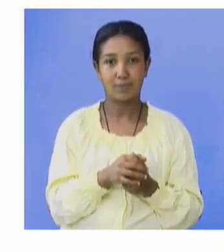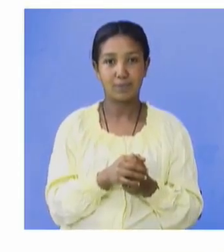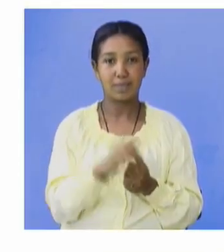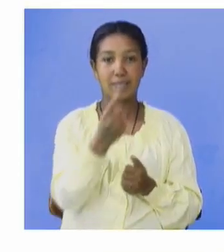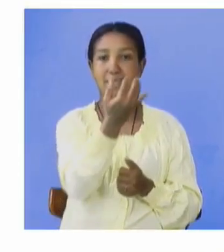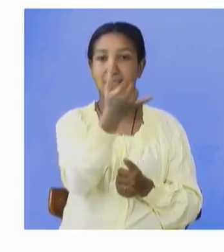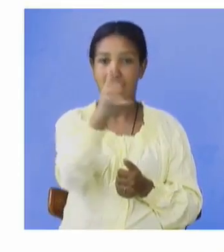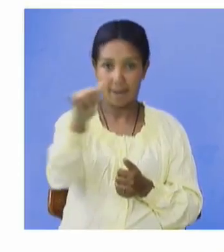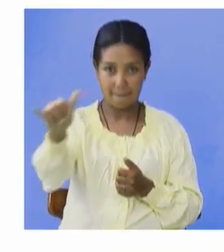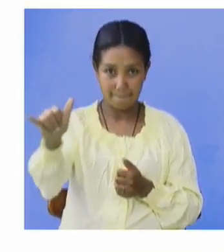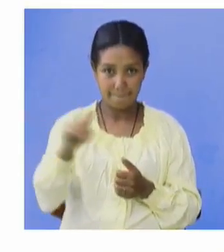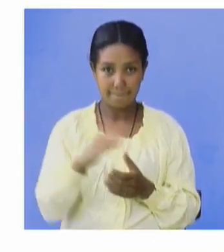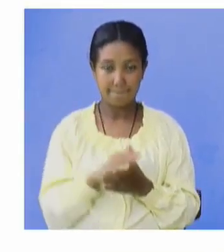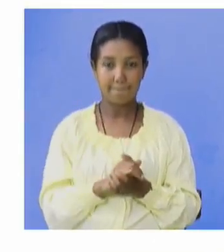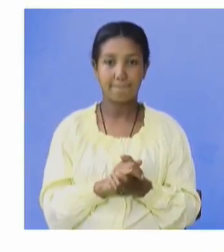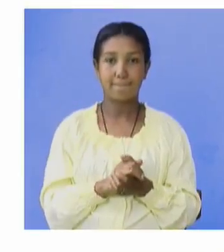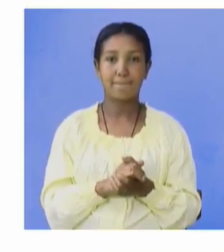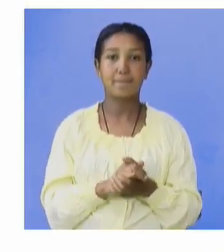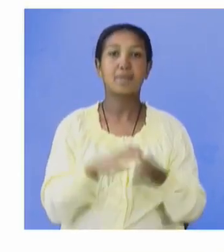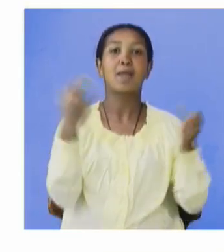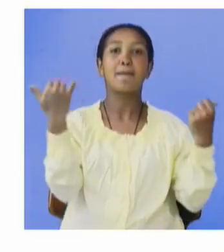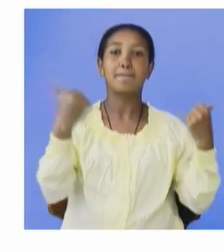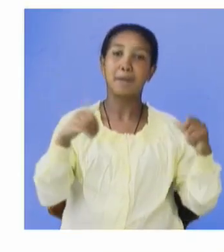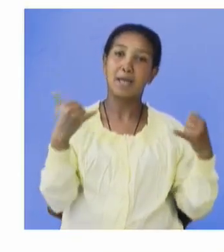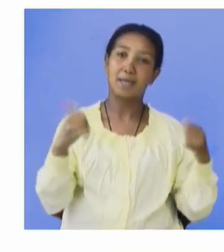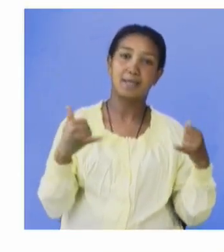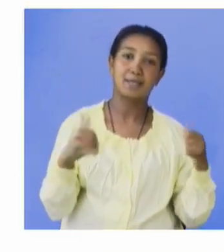they play